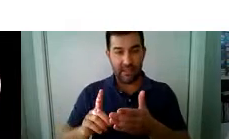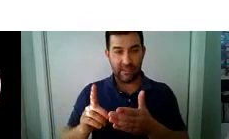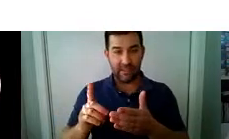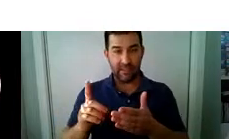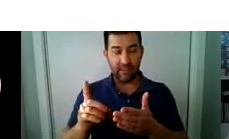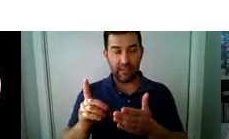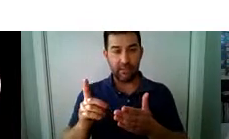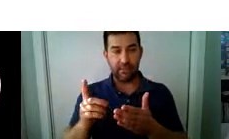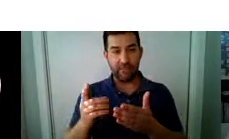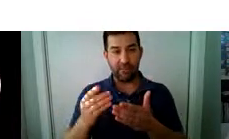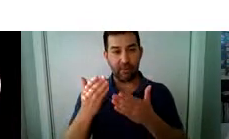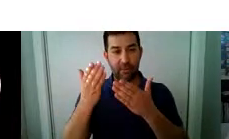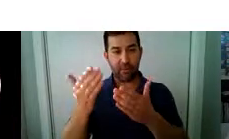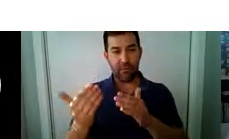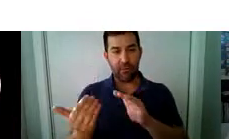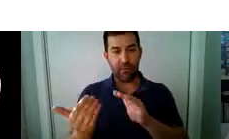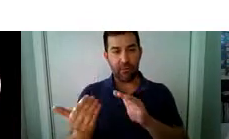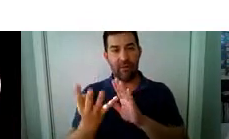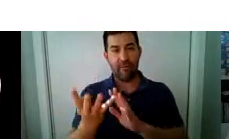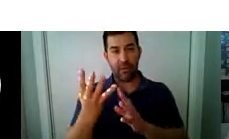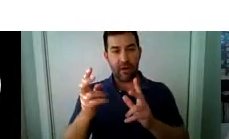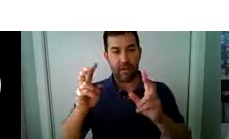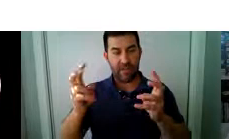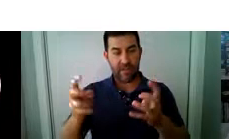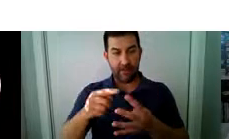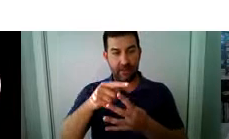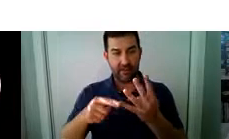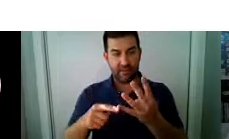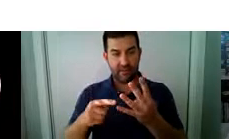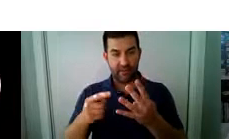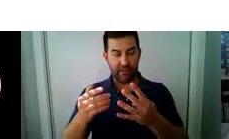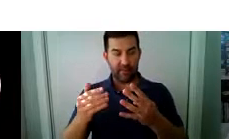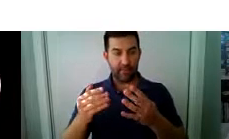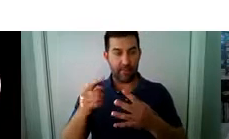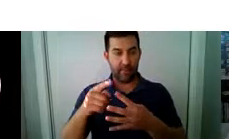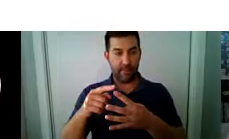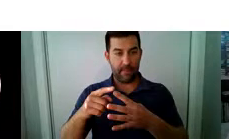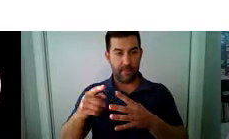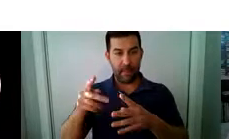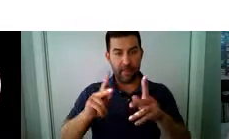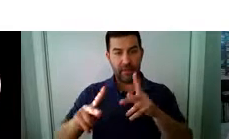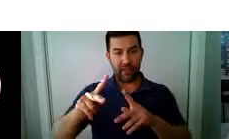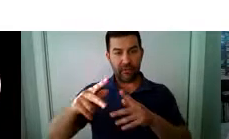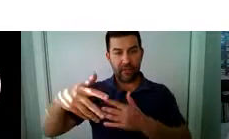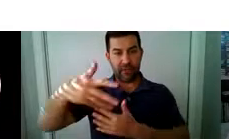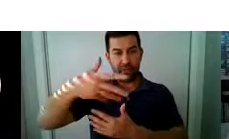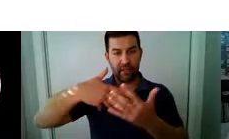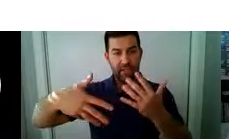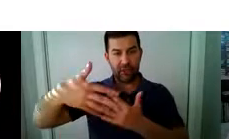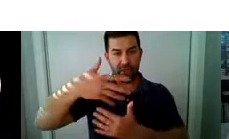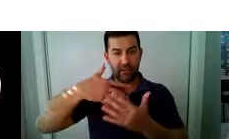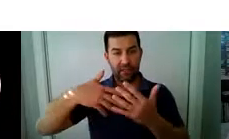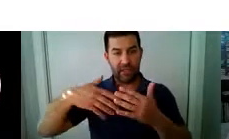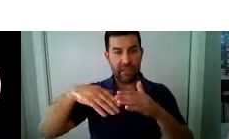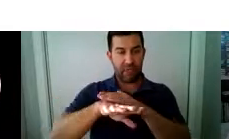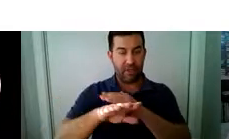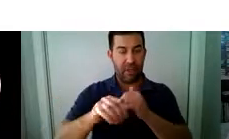4 major kind of topics or areas for improvement. The first is pedestrian circulation and entry,